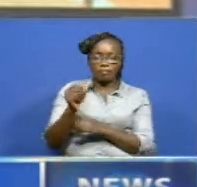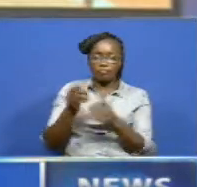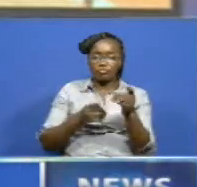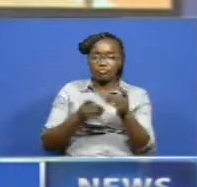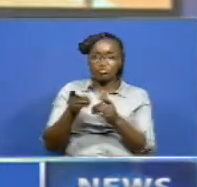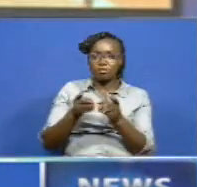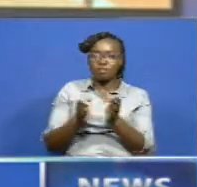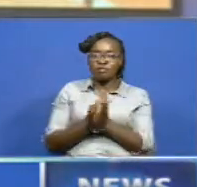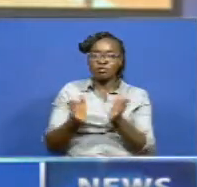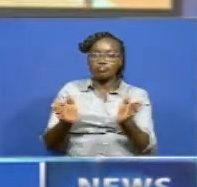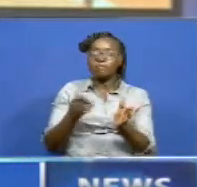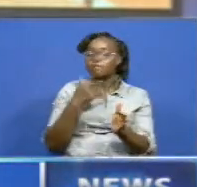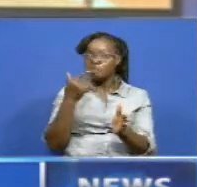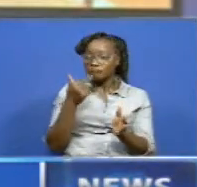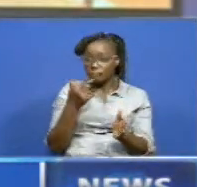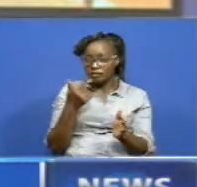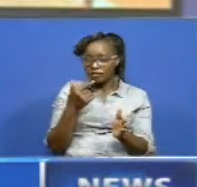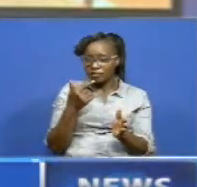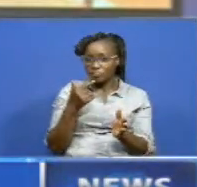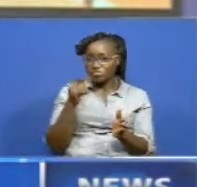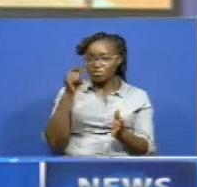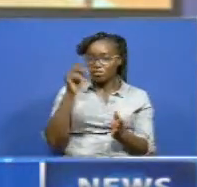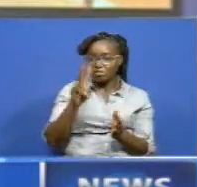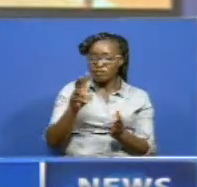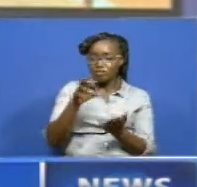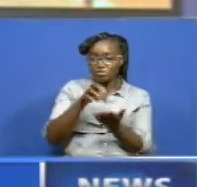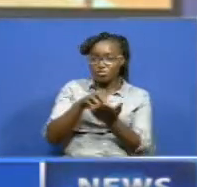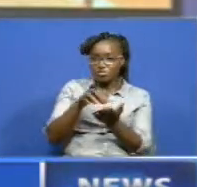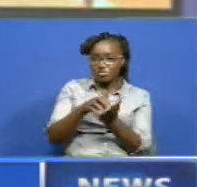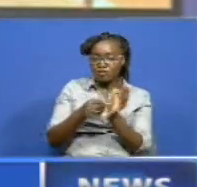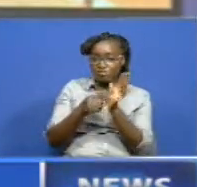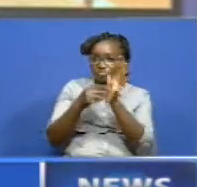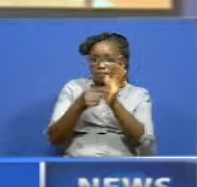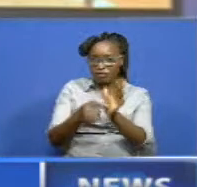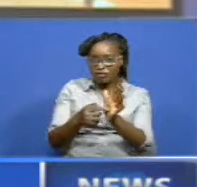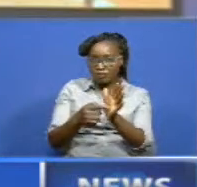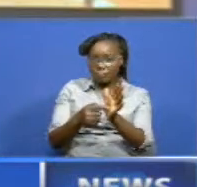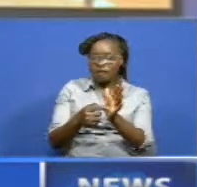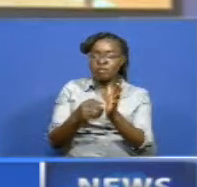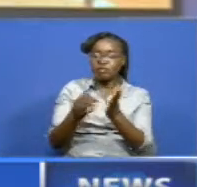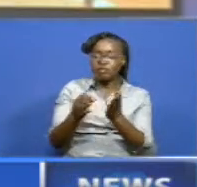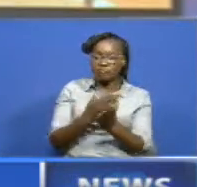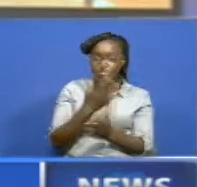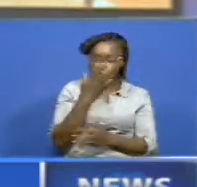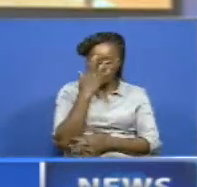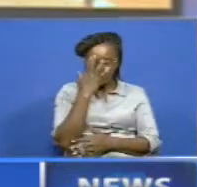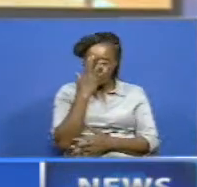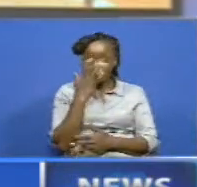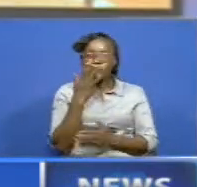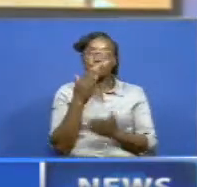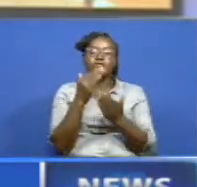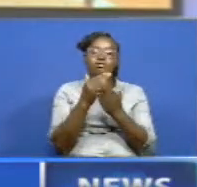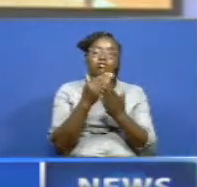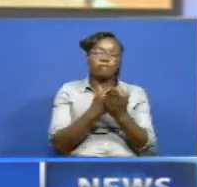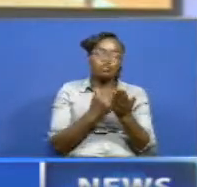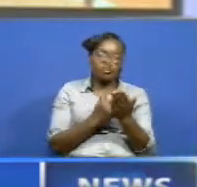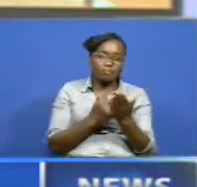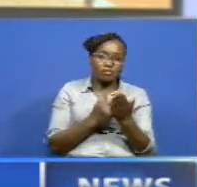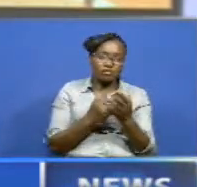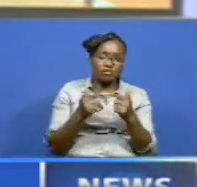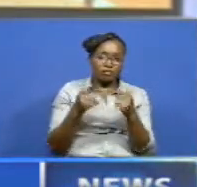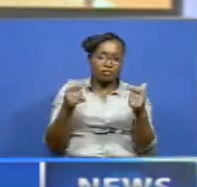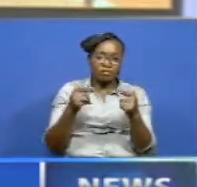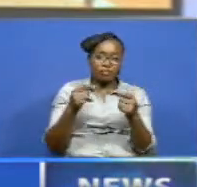Mercy Wanjao says the TV station aired explicit content during a watershed period contrary to the Information